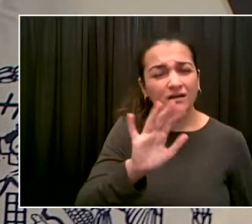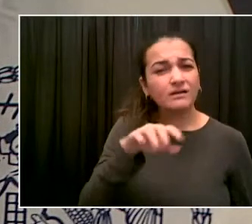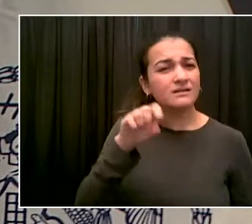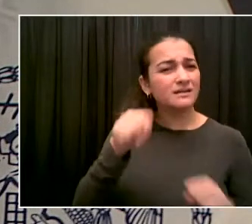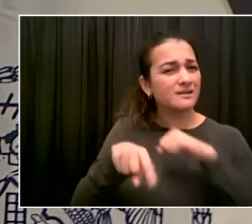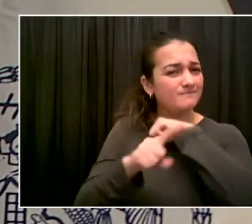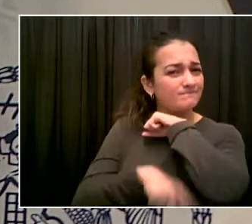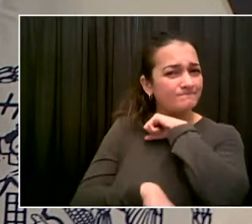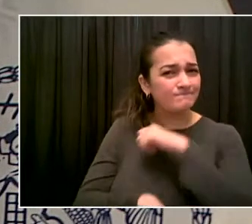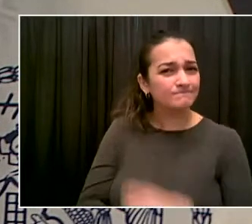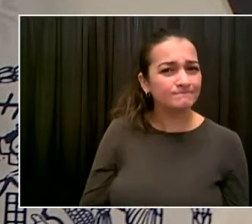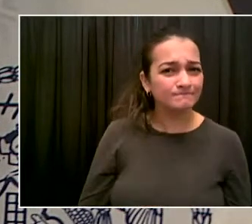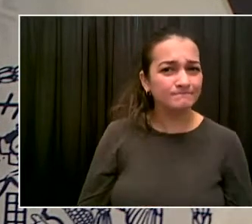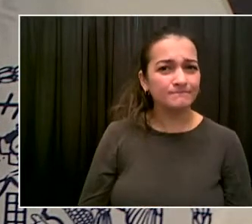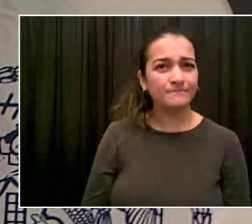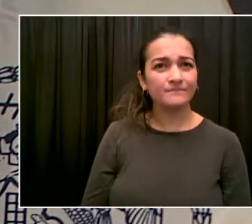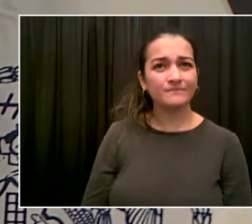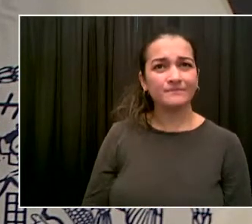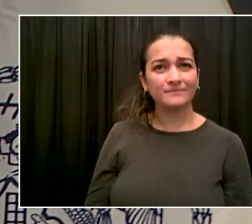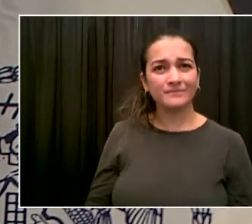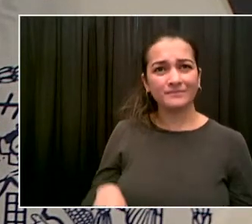that. Go ahead, Nolan.